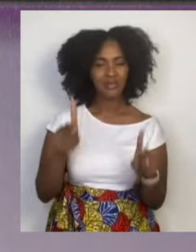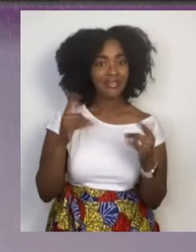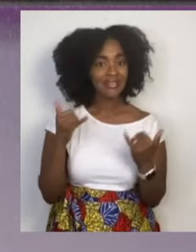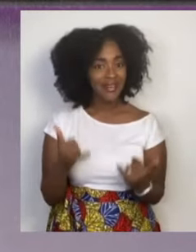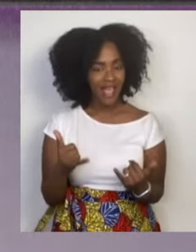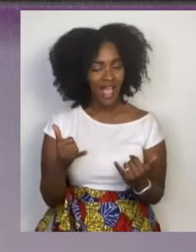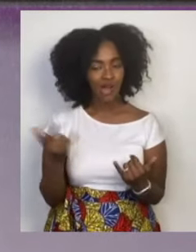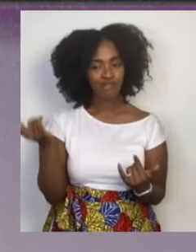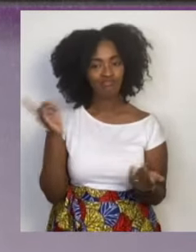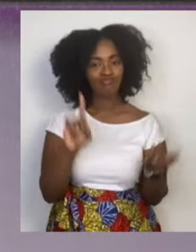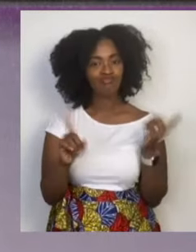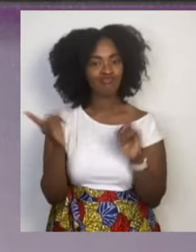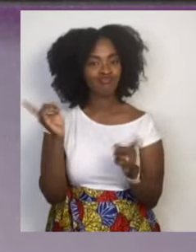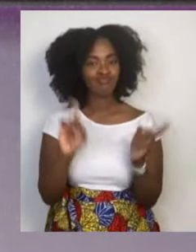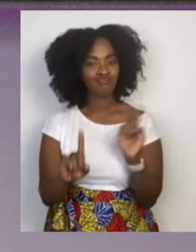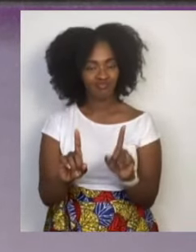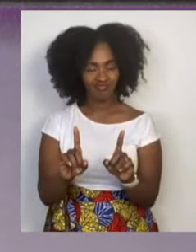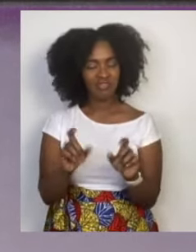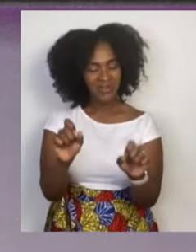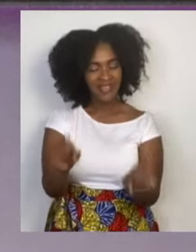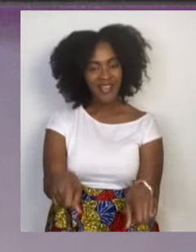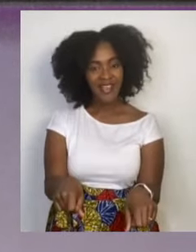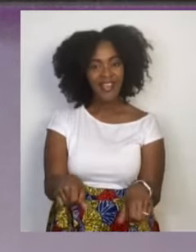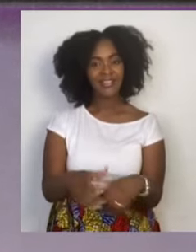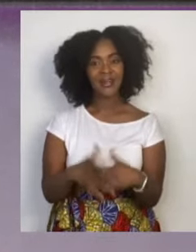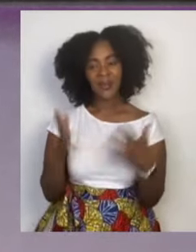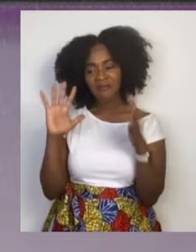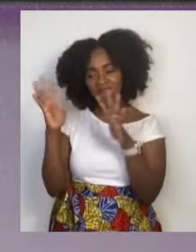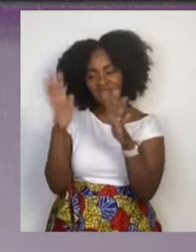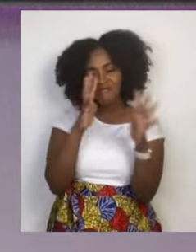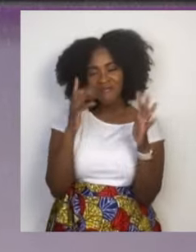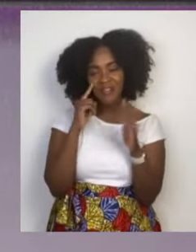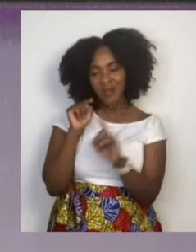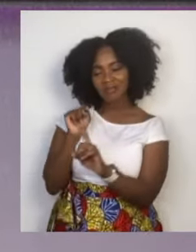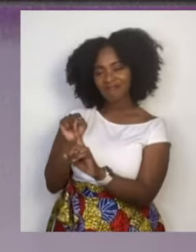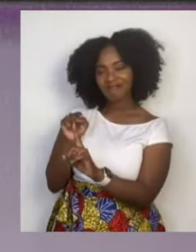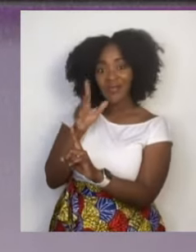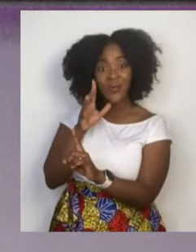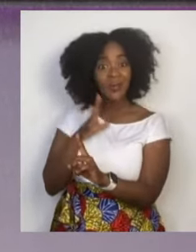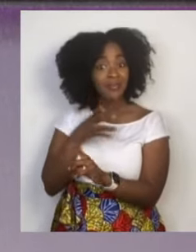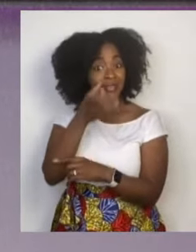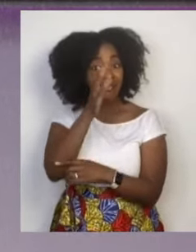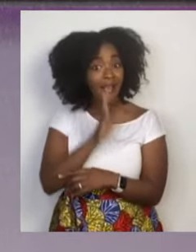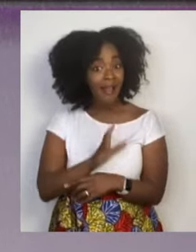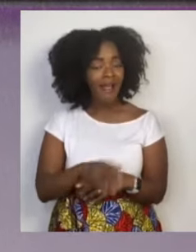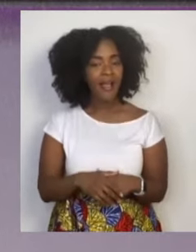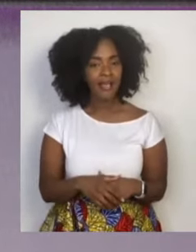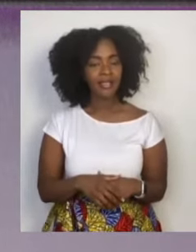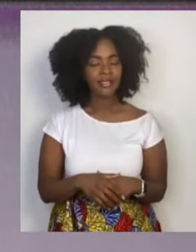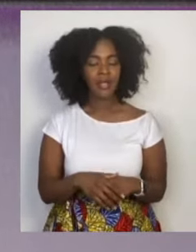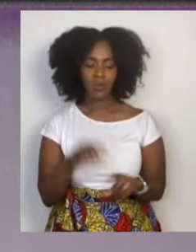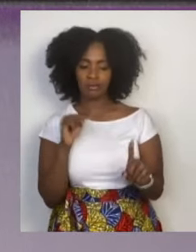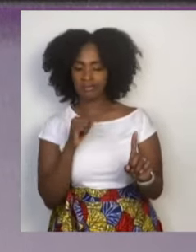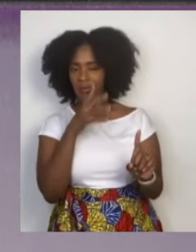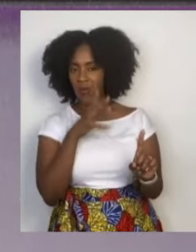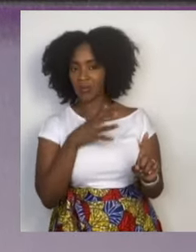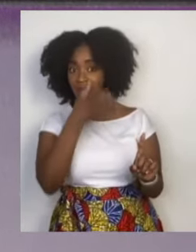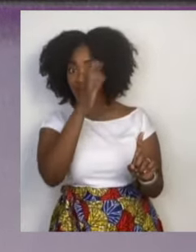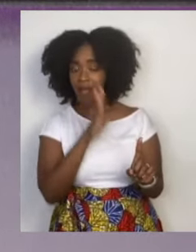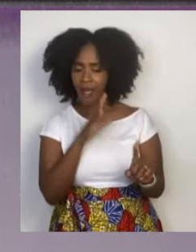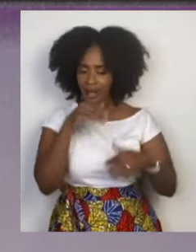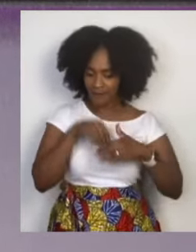your hands together for this woman of God. Hallelujah. Came in serving, came in ready to